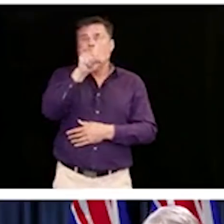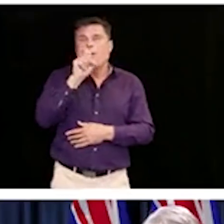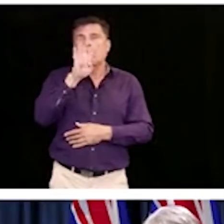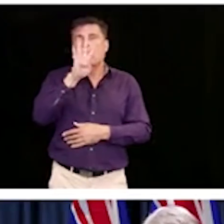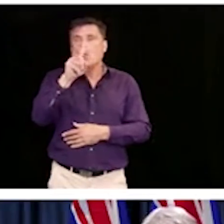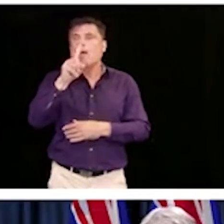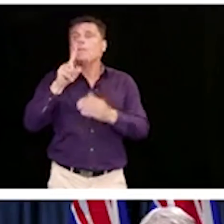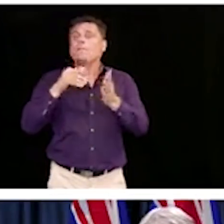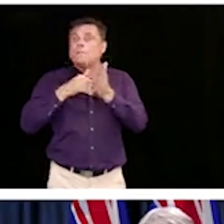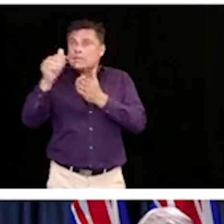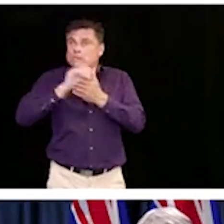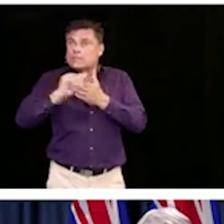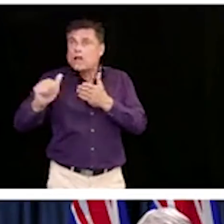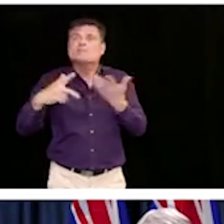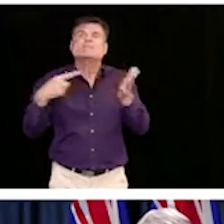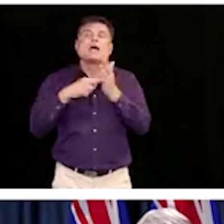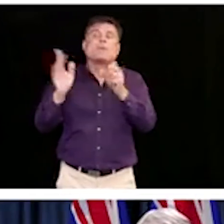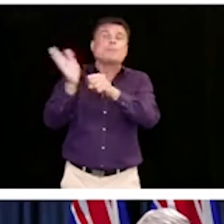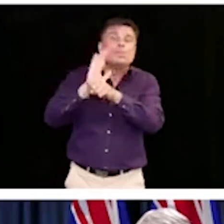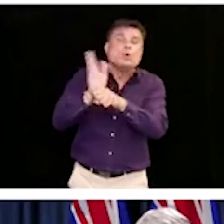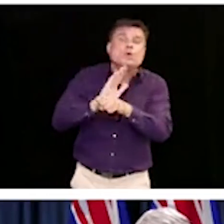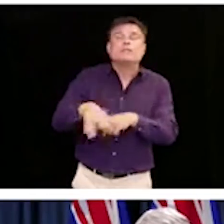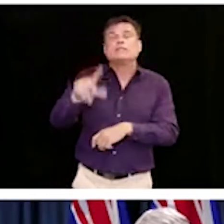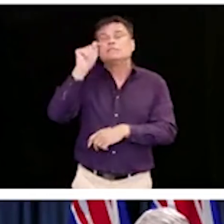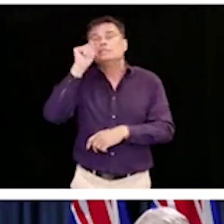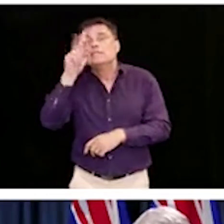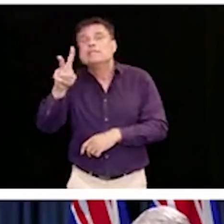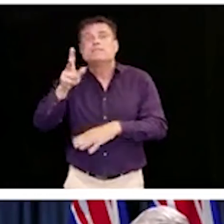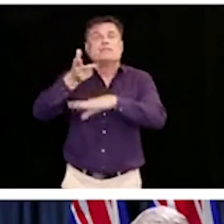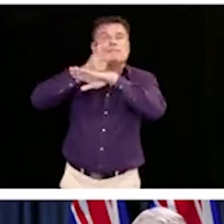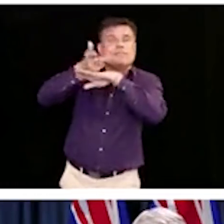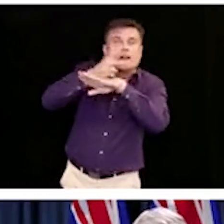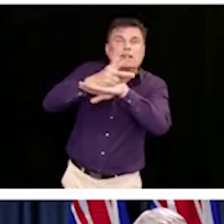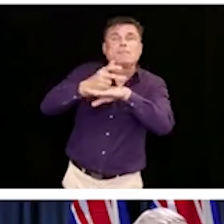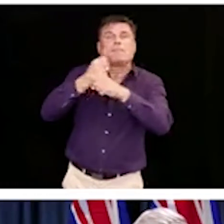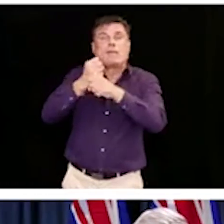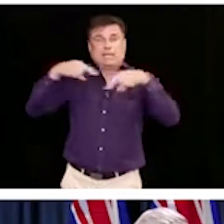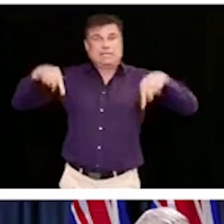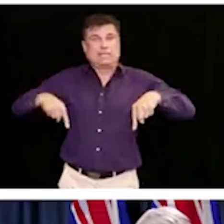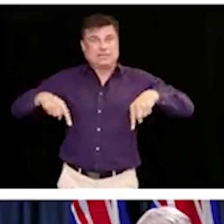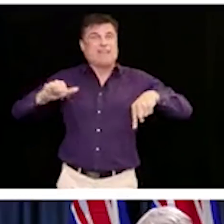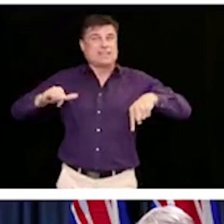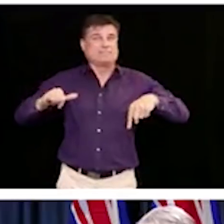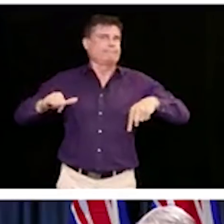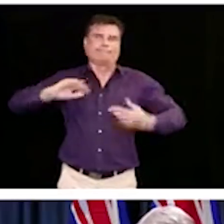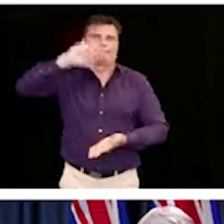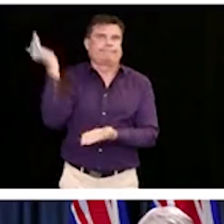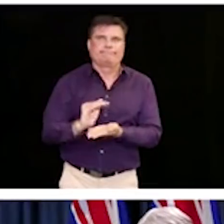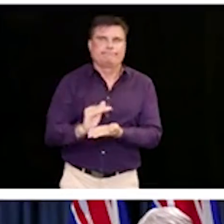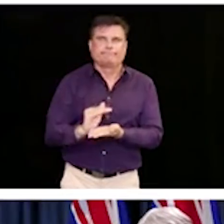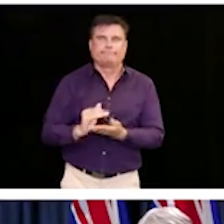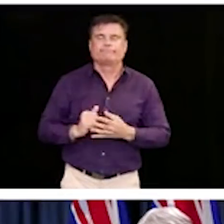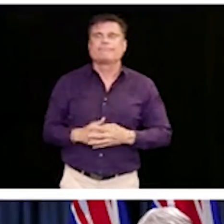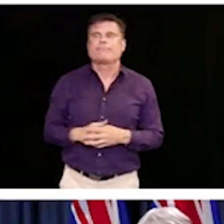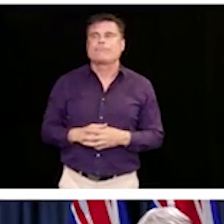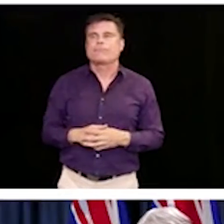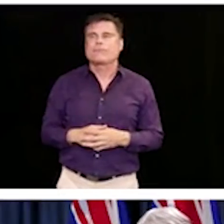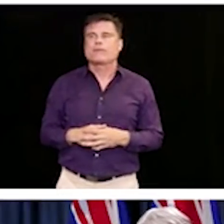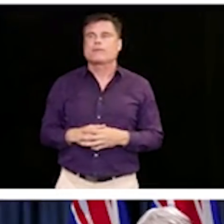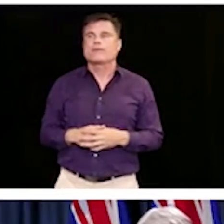reduced film and production service activity. Provincial sales tax revenue down $1.3